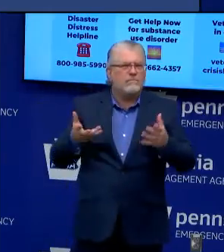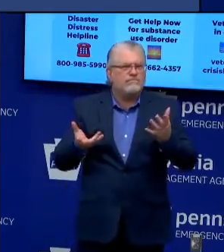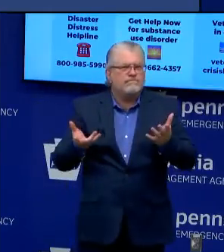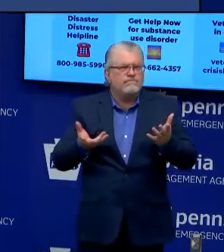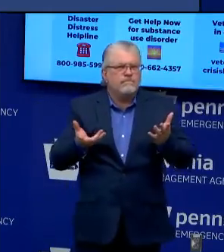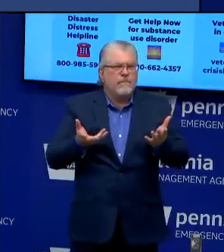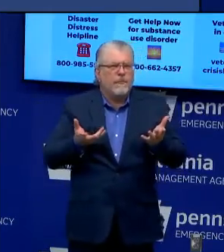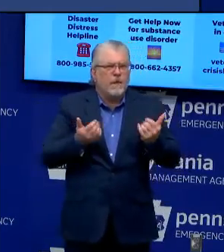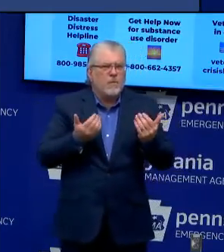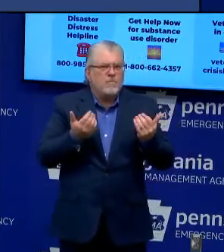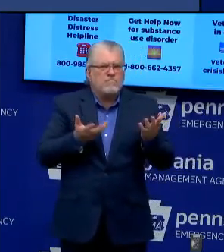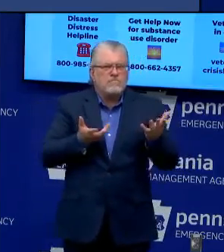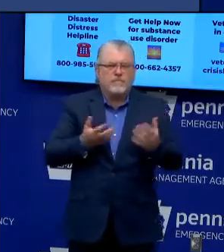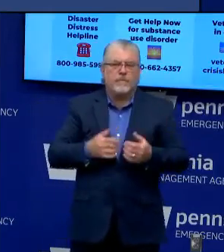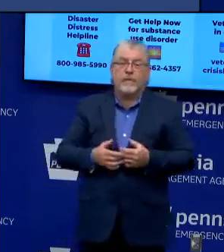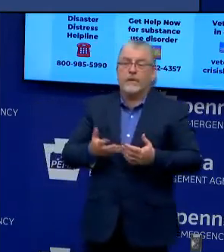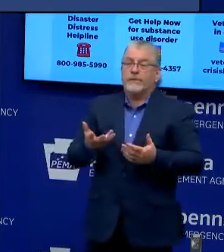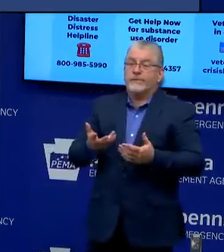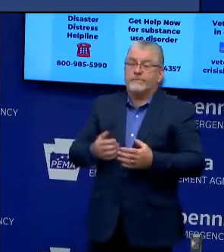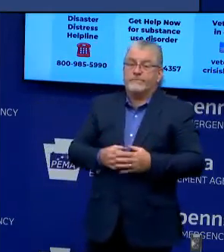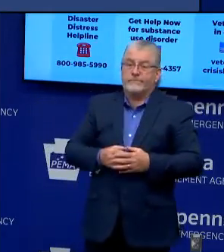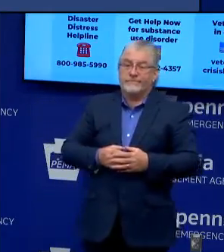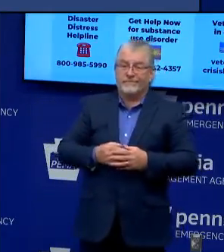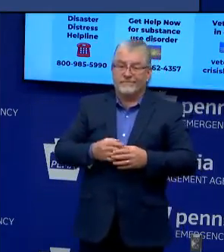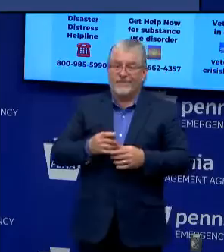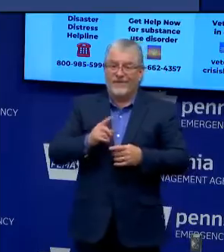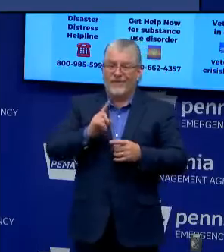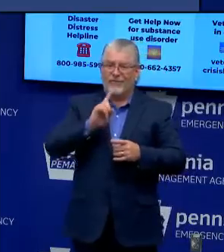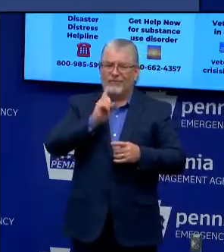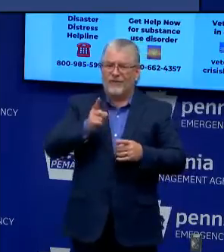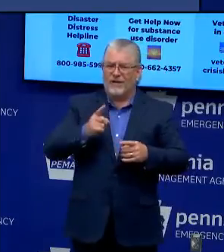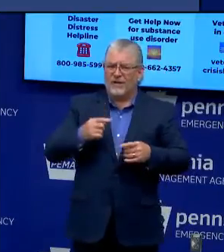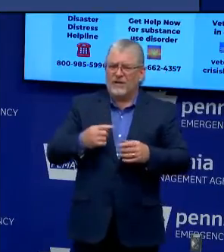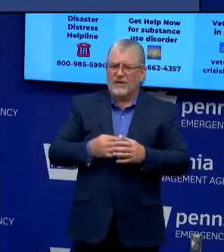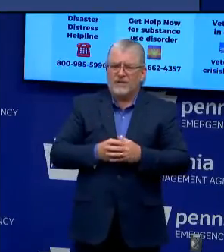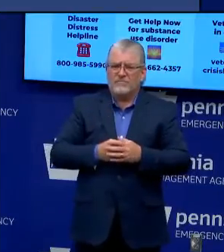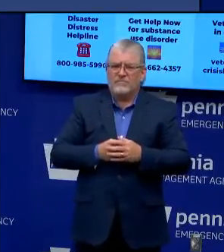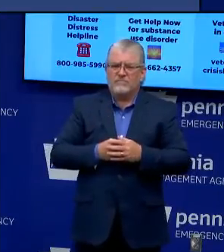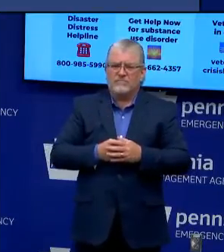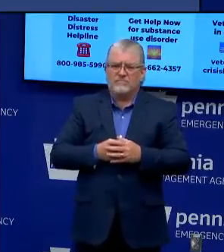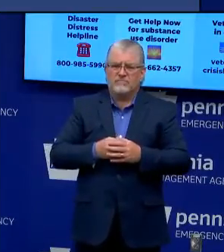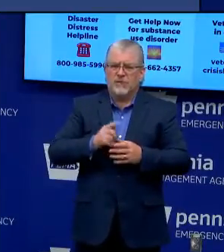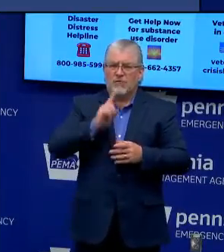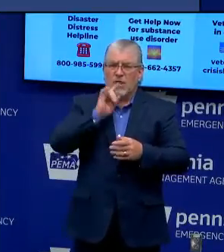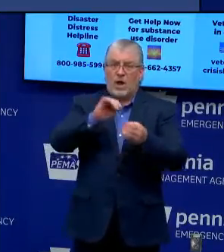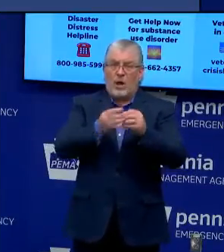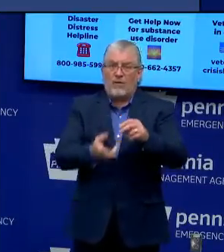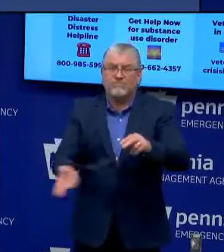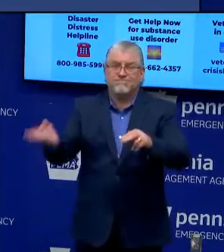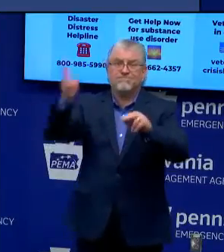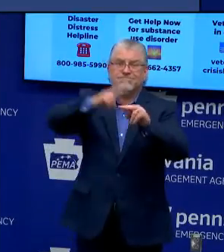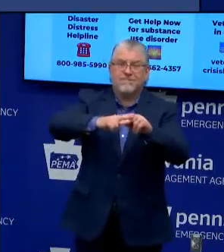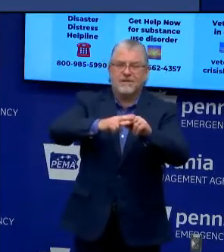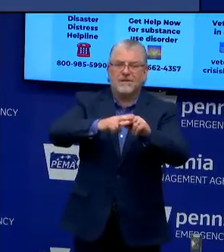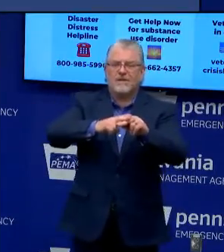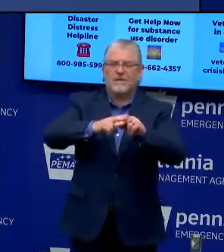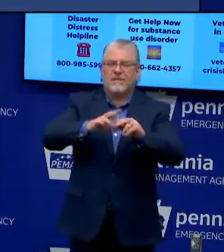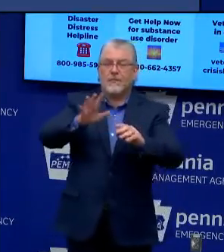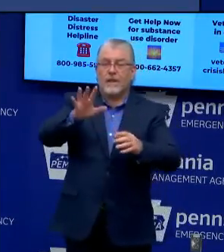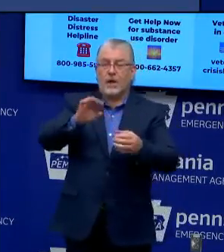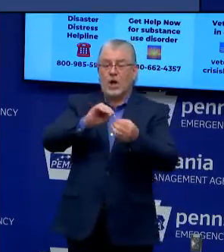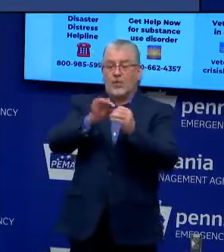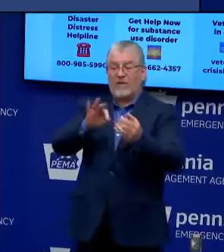explained before. But we're looking over time and looking at a framework over at least 2